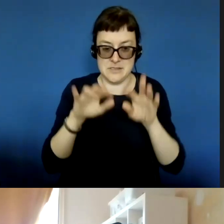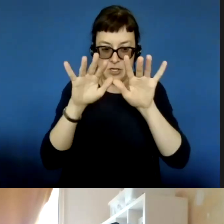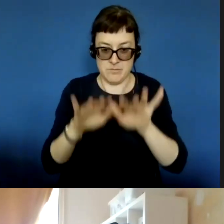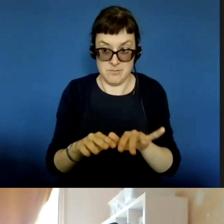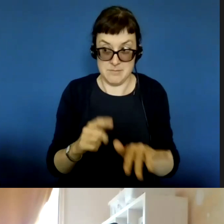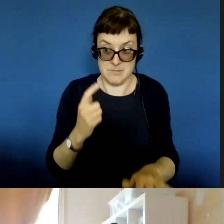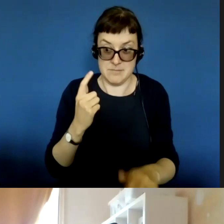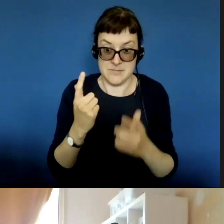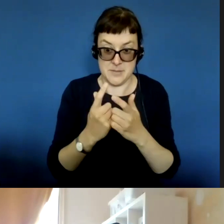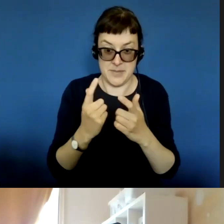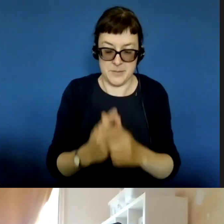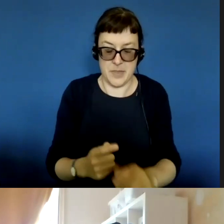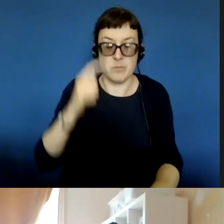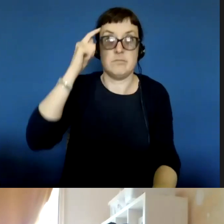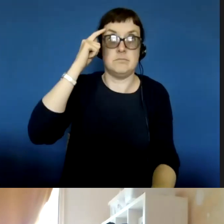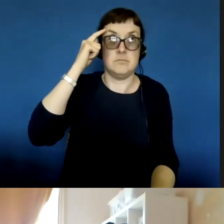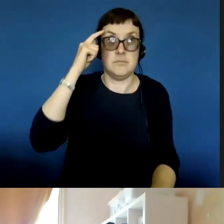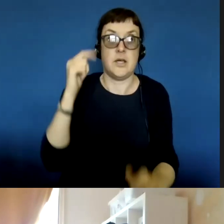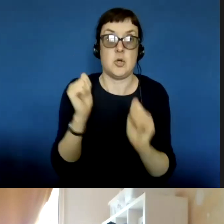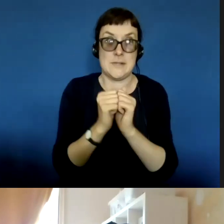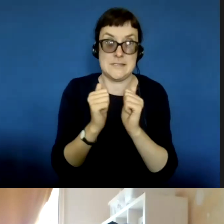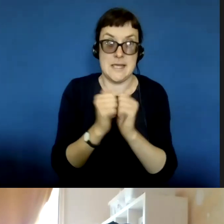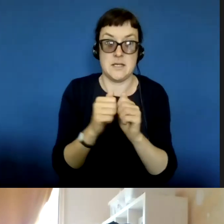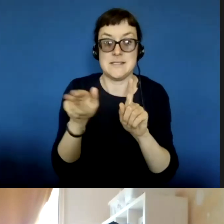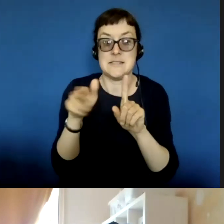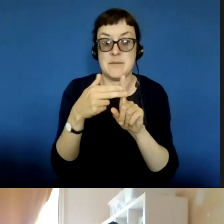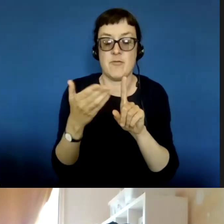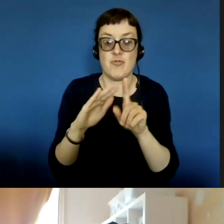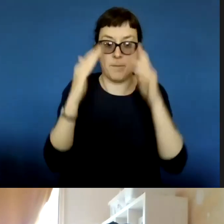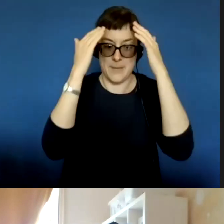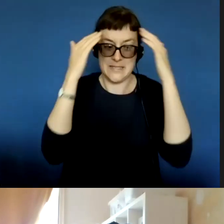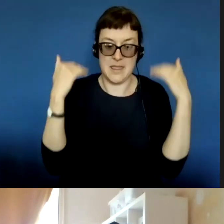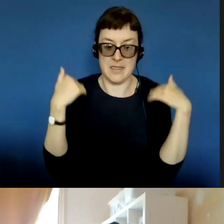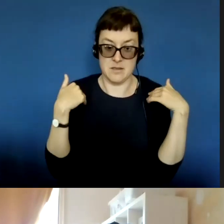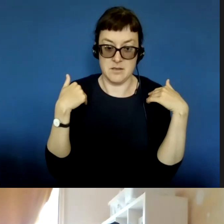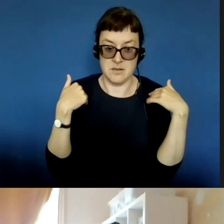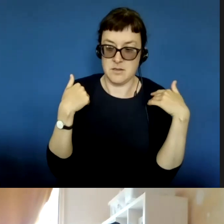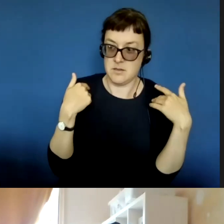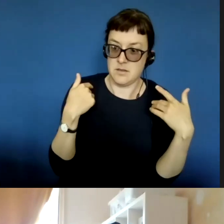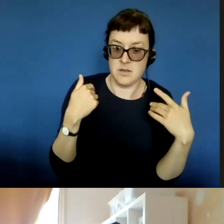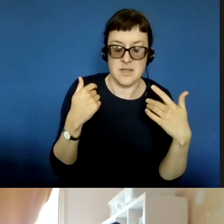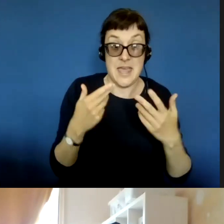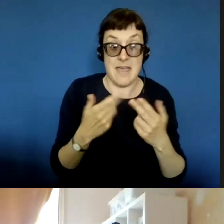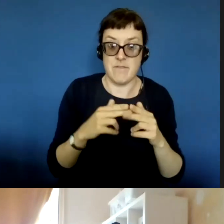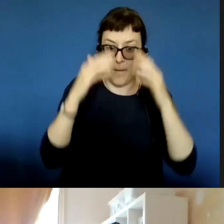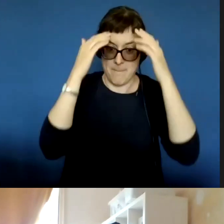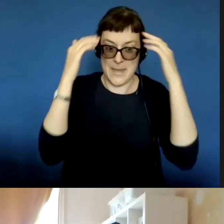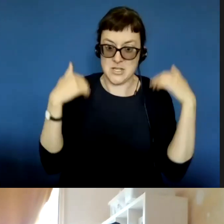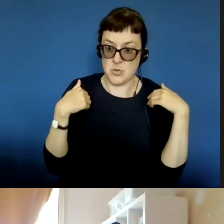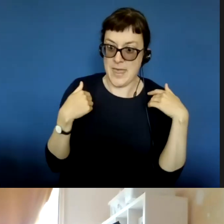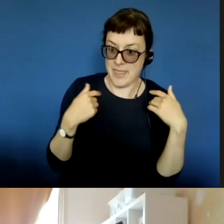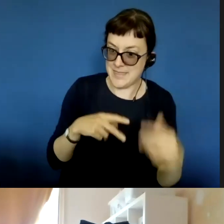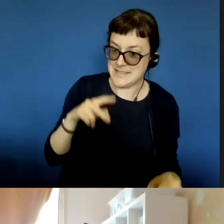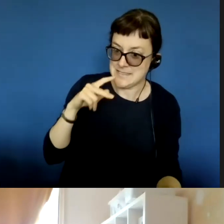mind around the issue of consent and the stigma involved with mental health, is how as soon as mental health is mentioned, everyone turns into an armchair